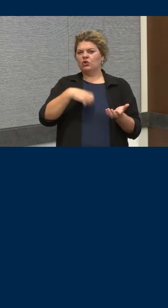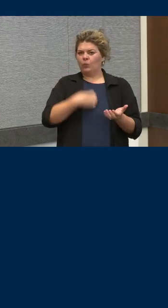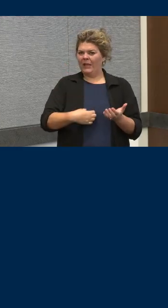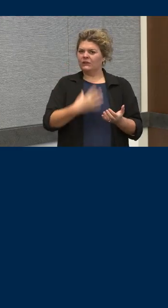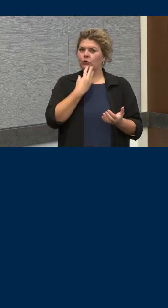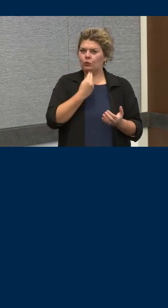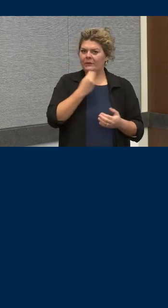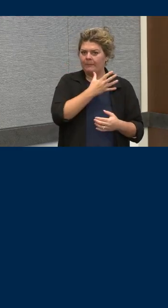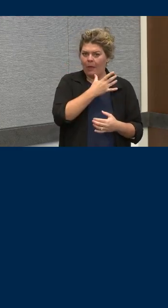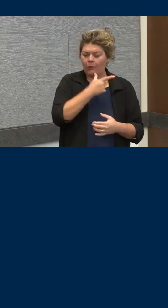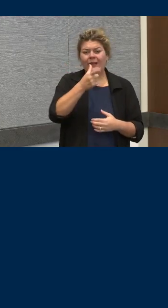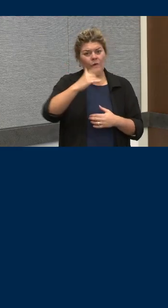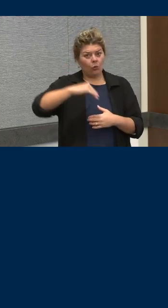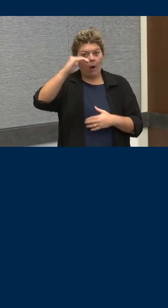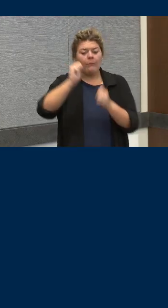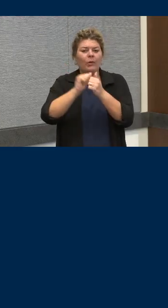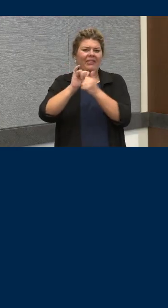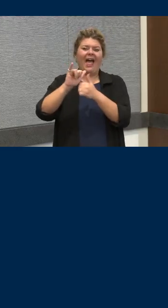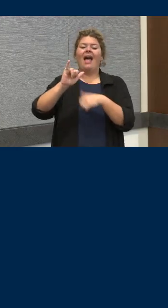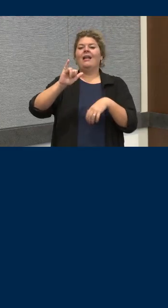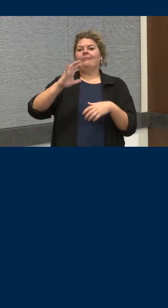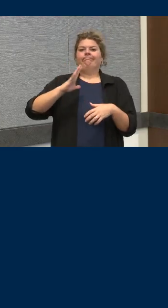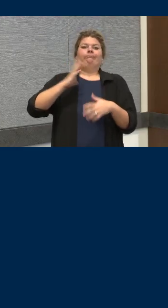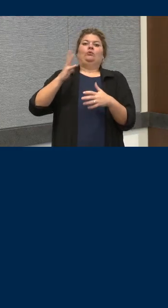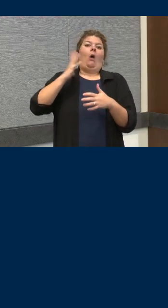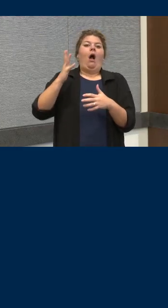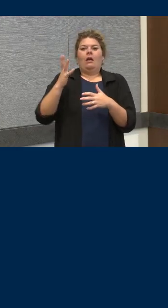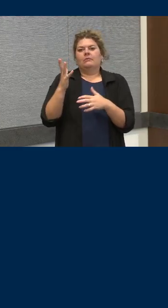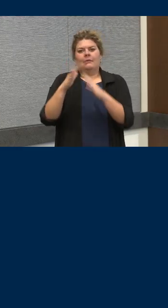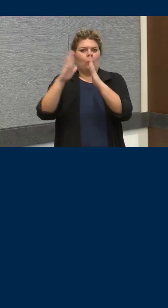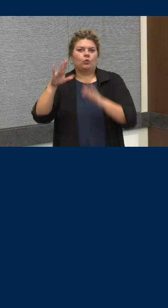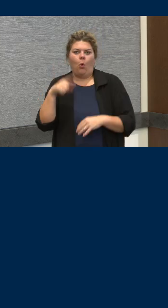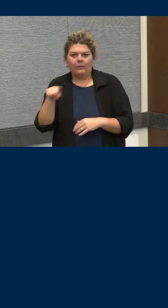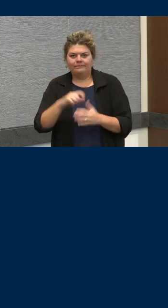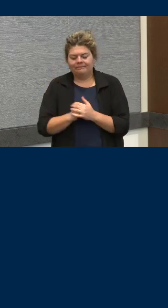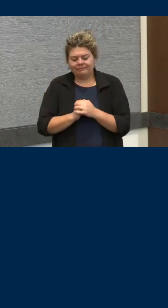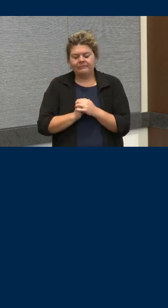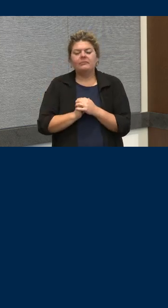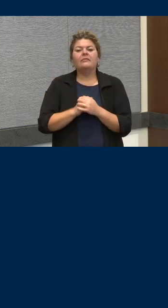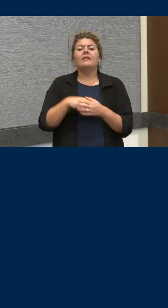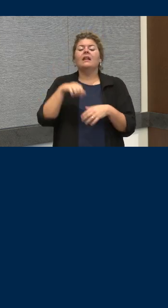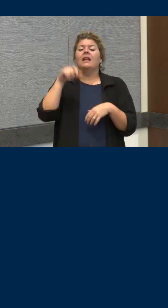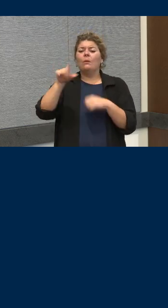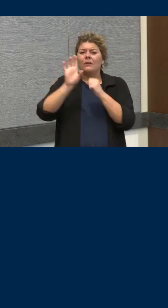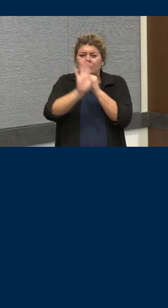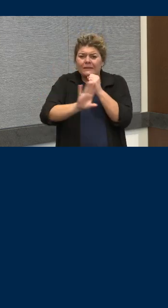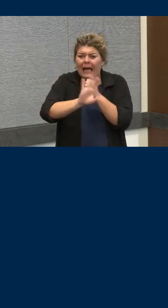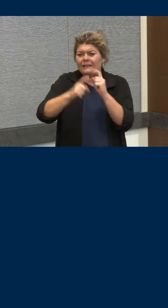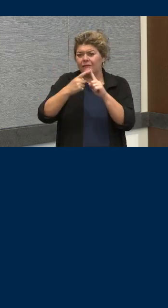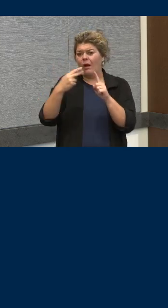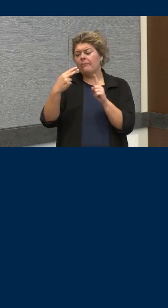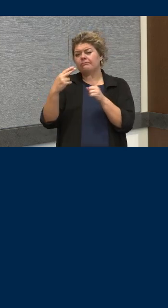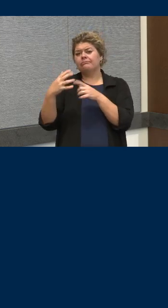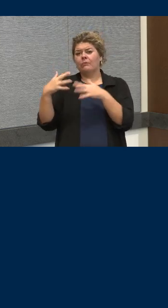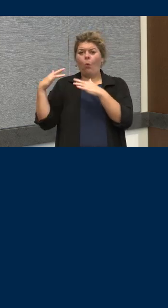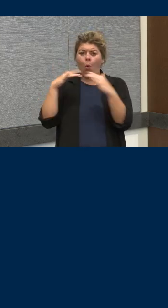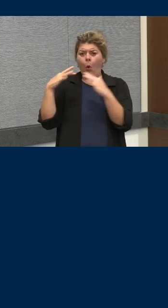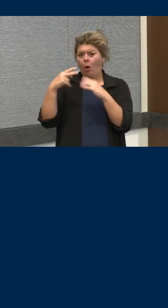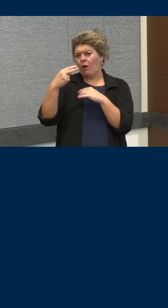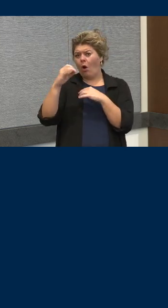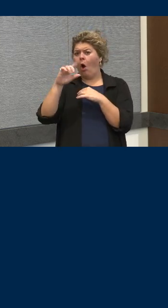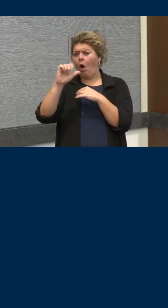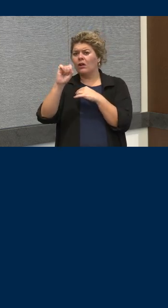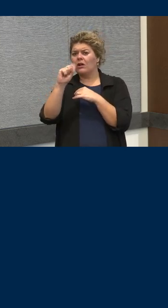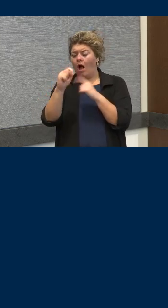politically precarious bourgeois household. Provisionally protected from the Holocaust by